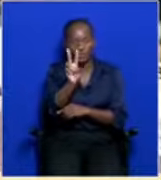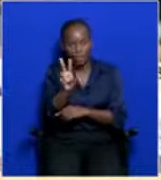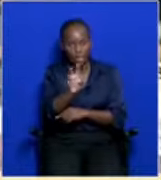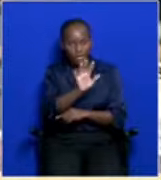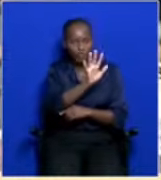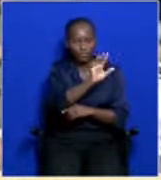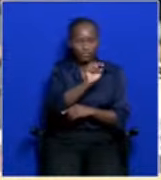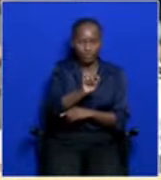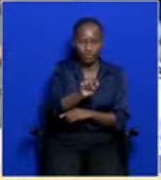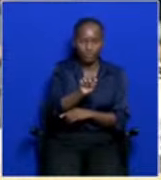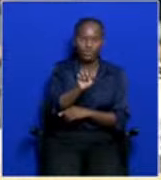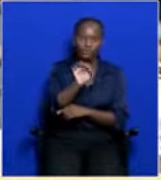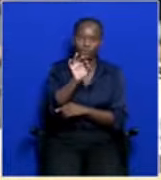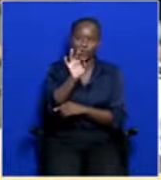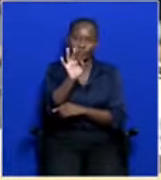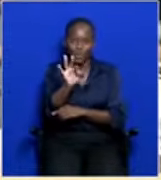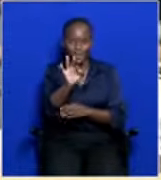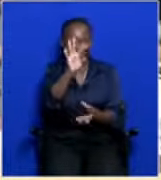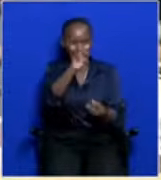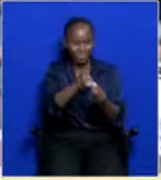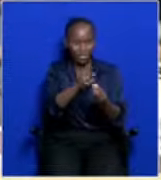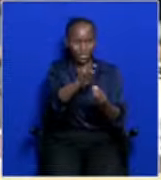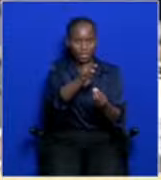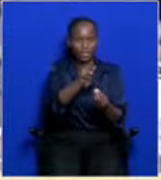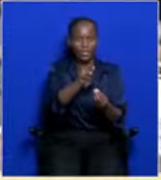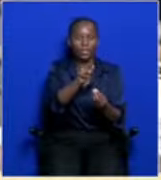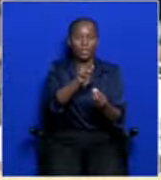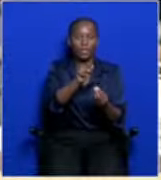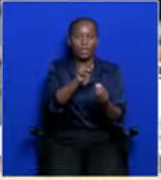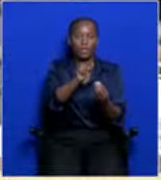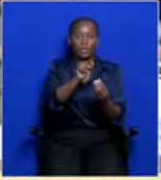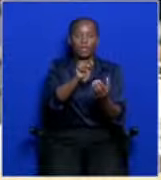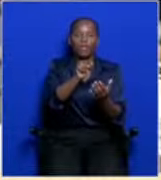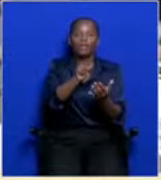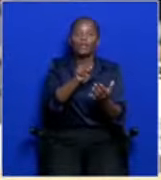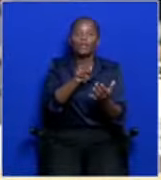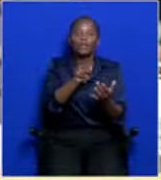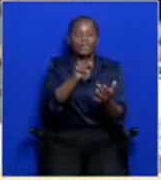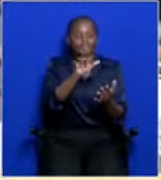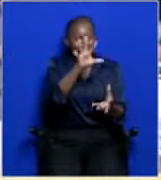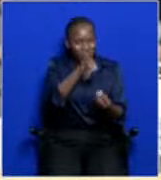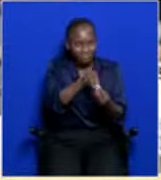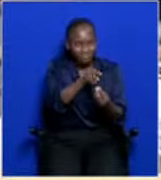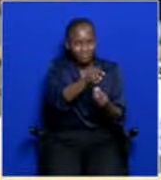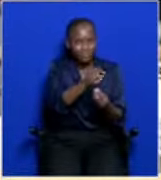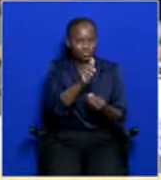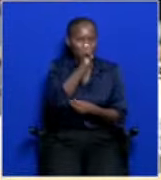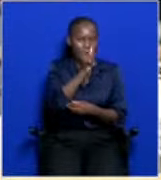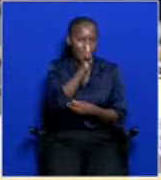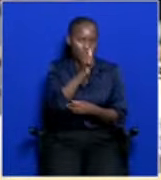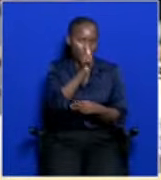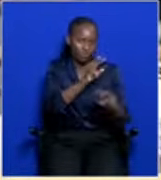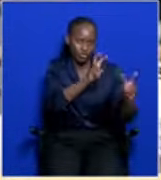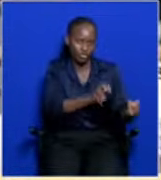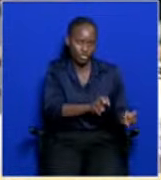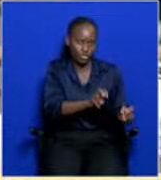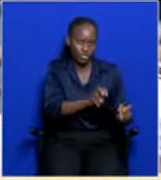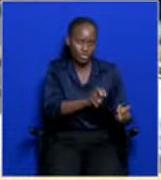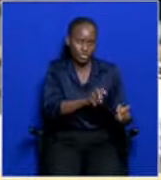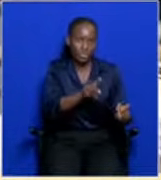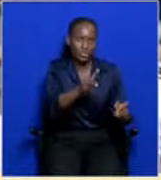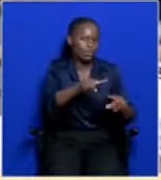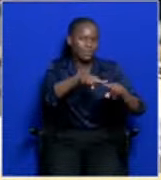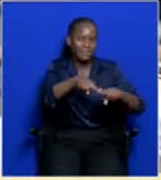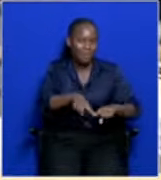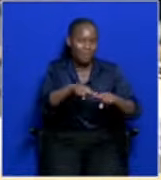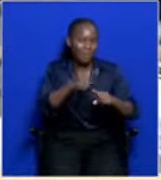prosecutable criminally and is not reliant on the complainant. What you've listed there, 52, 1,